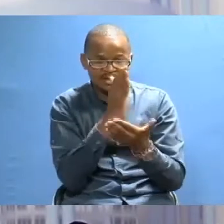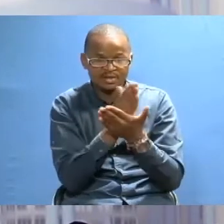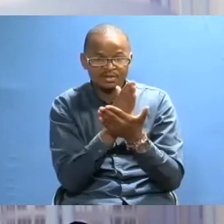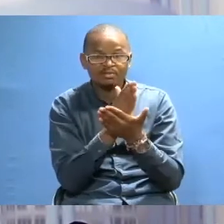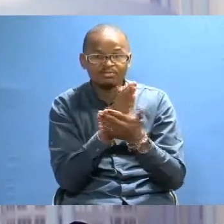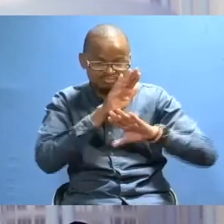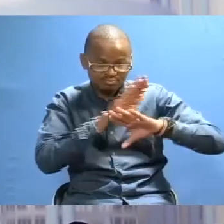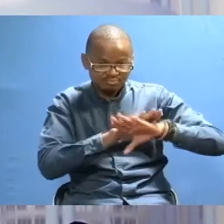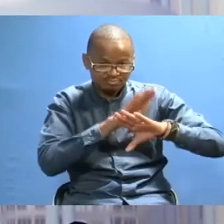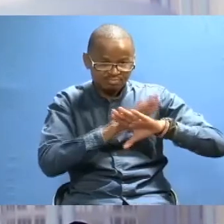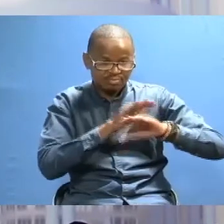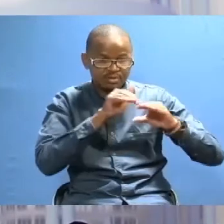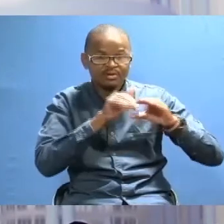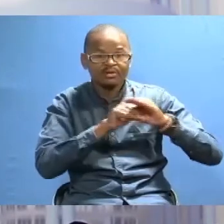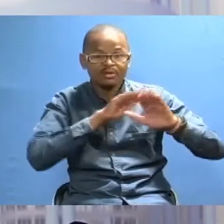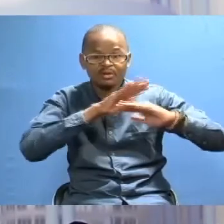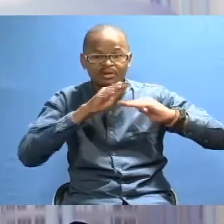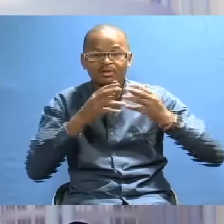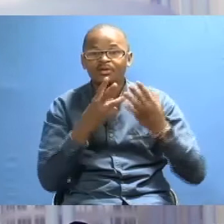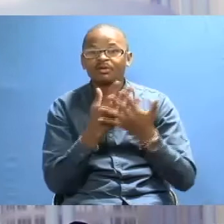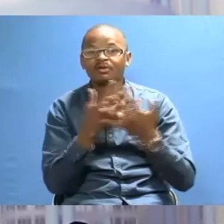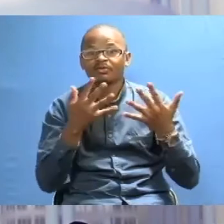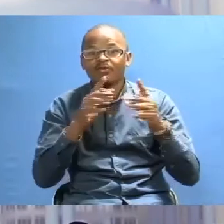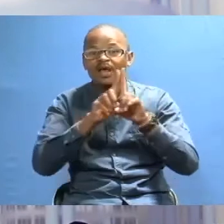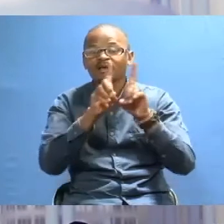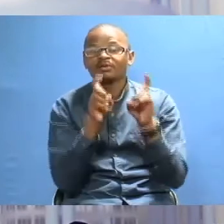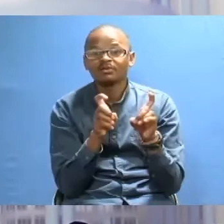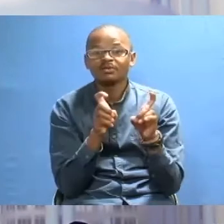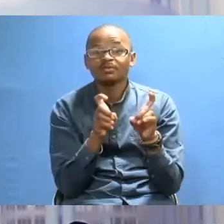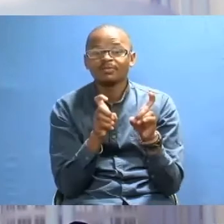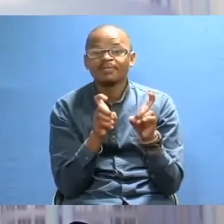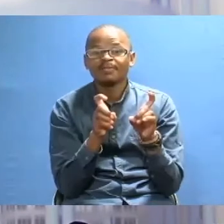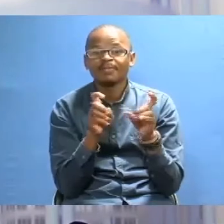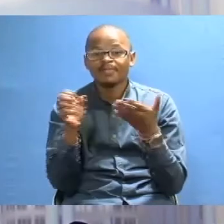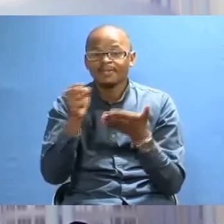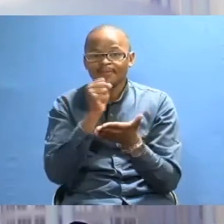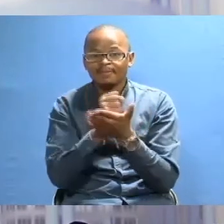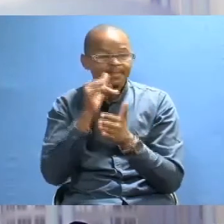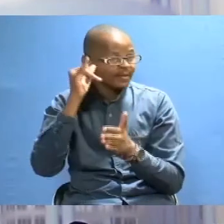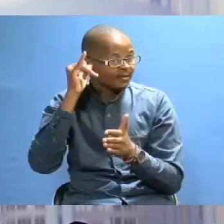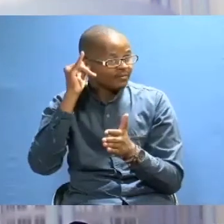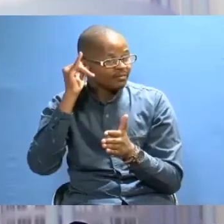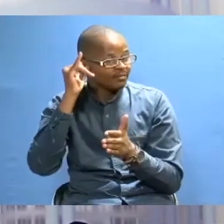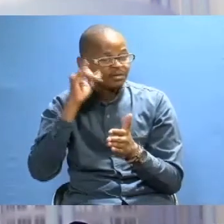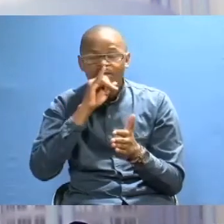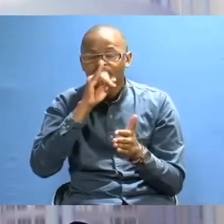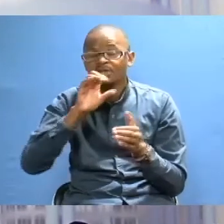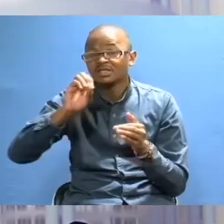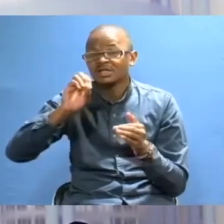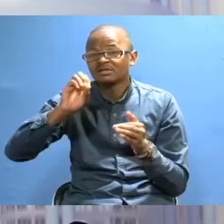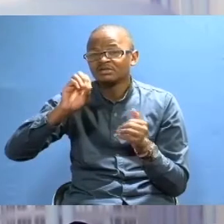ensuring efficiency in all matters examination. The examination office telephone number